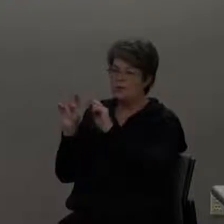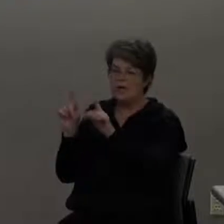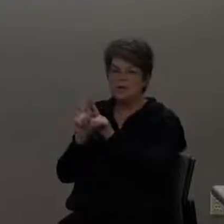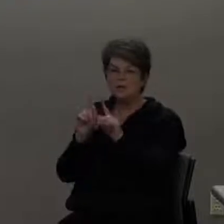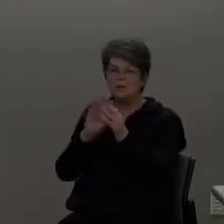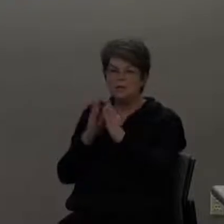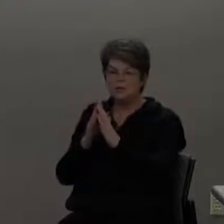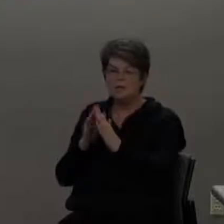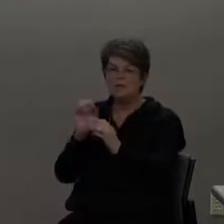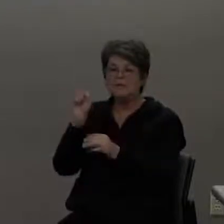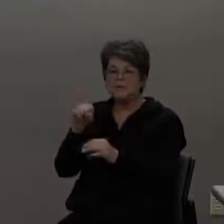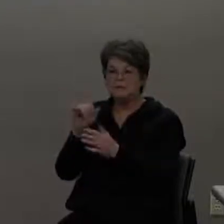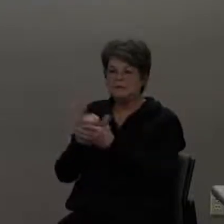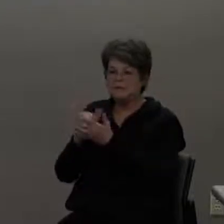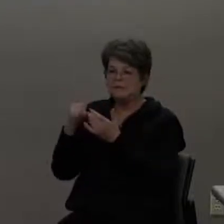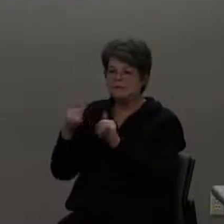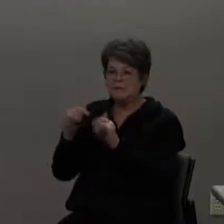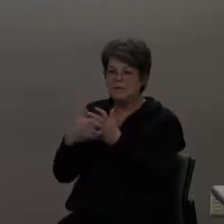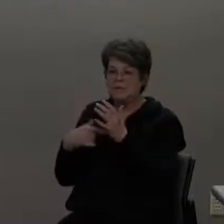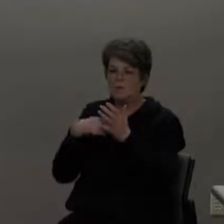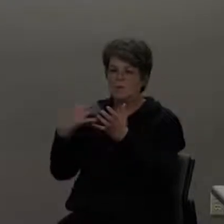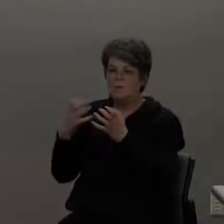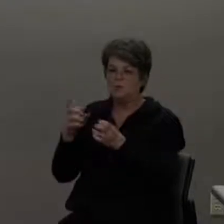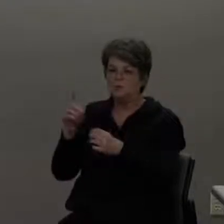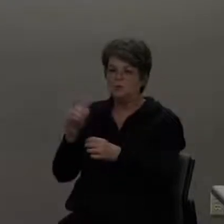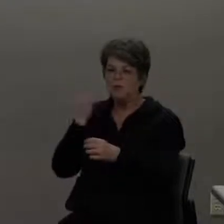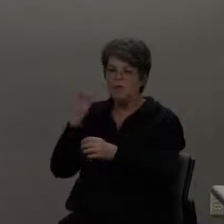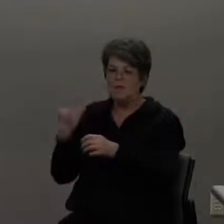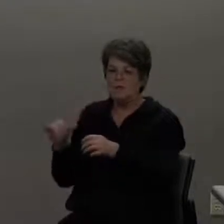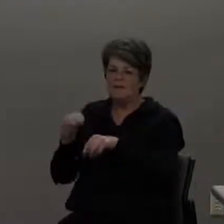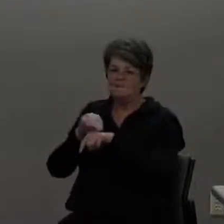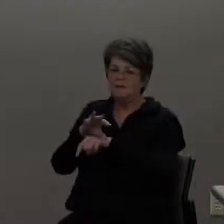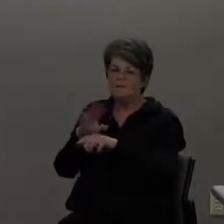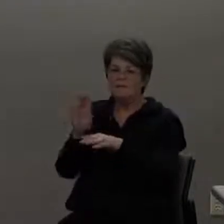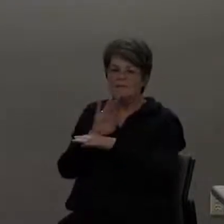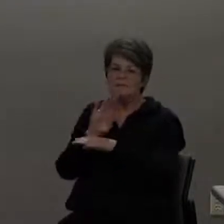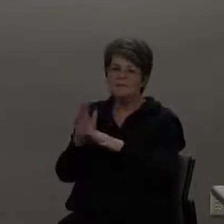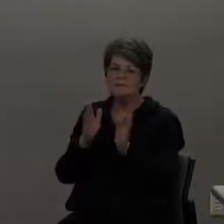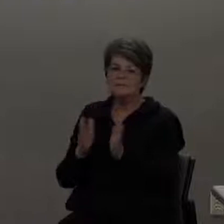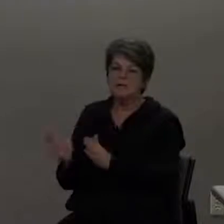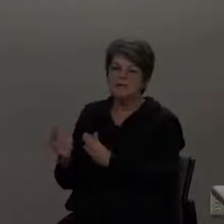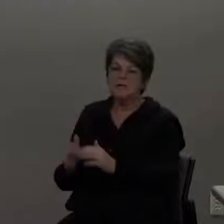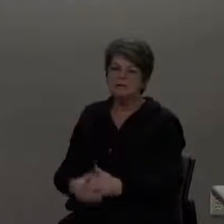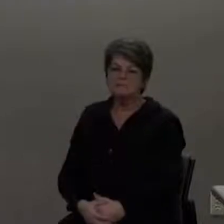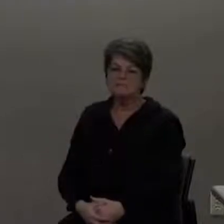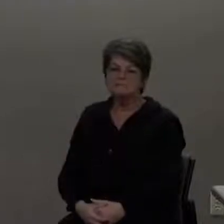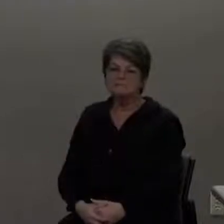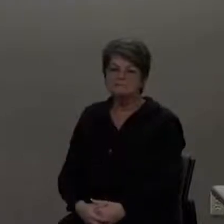sure that, yes, this is still what we want to do, because that influences the business plan.